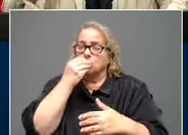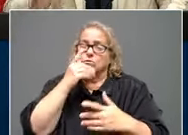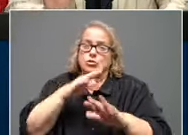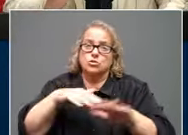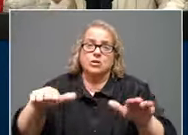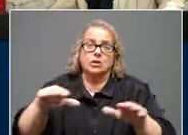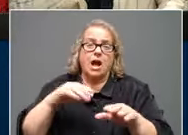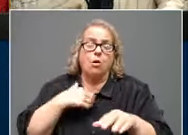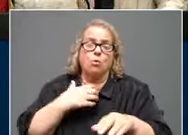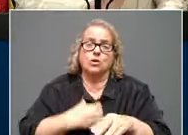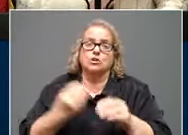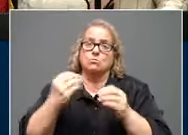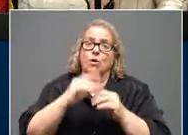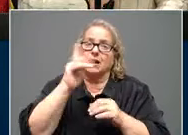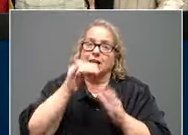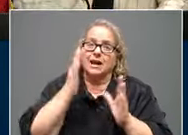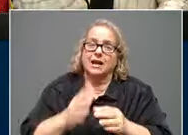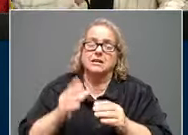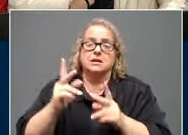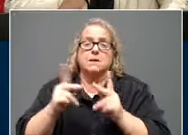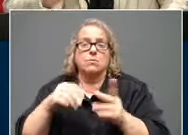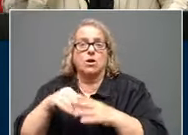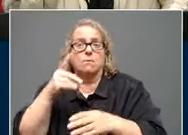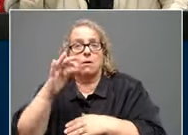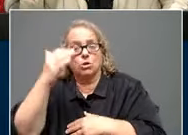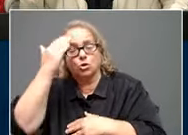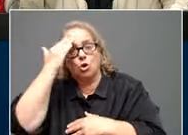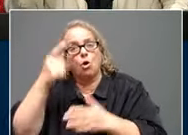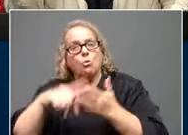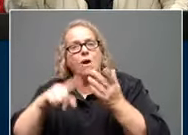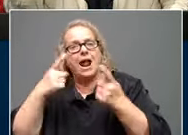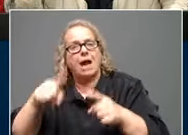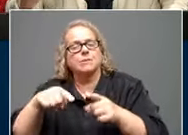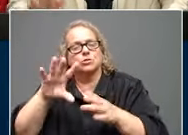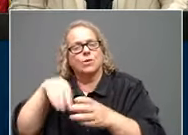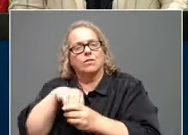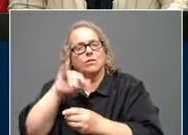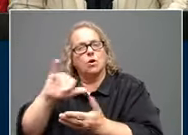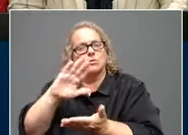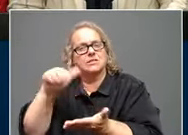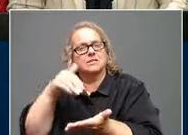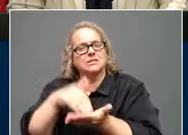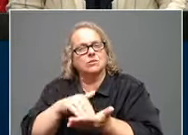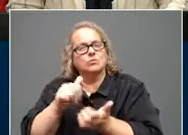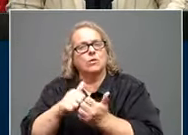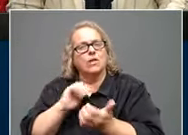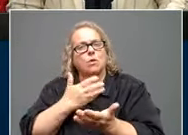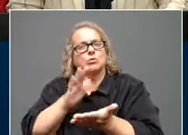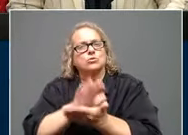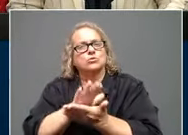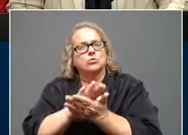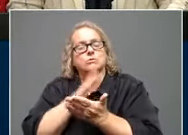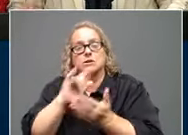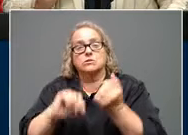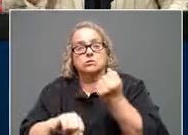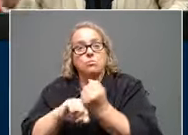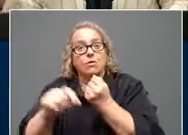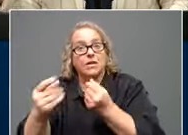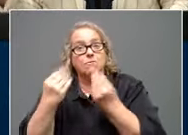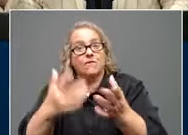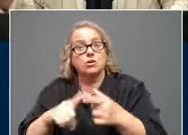public knew what happened in those centers within our schools, because the support they provide to our